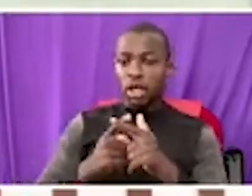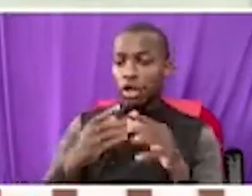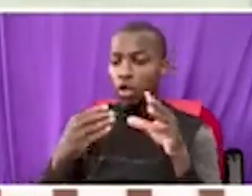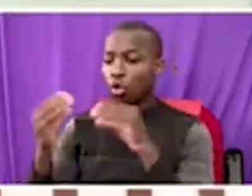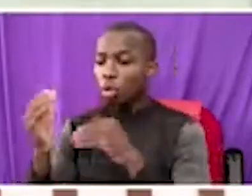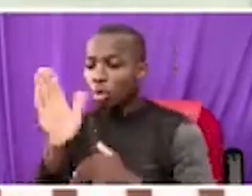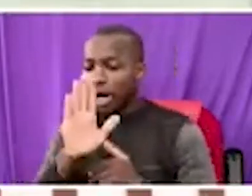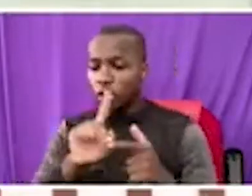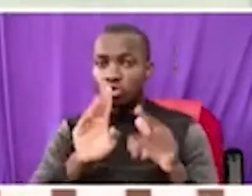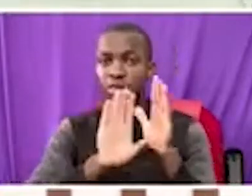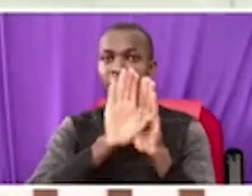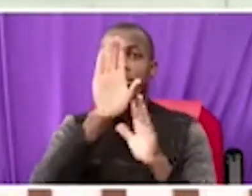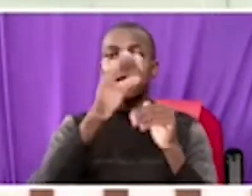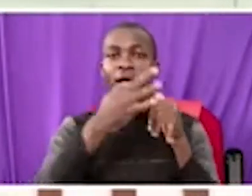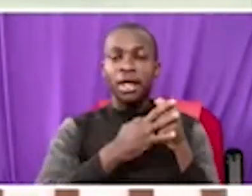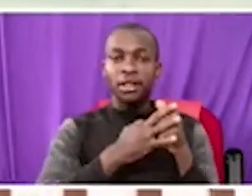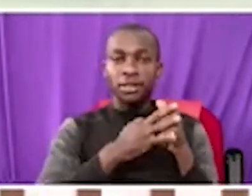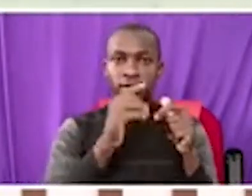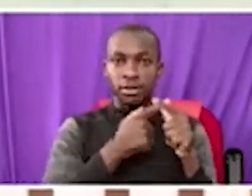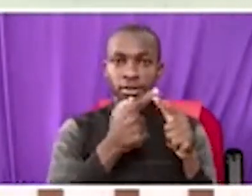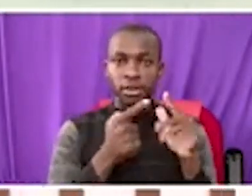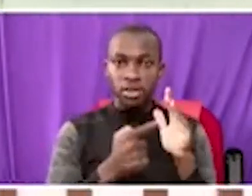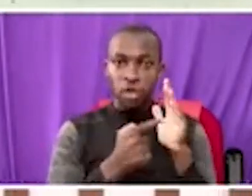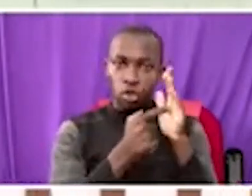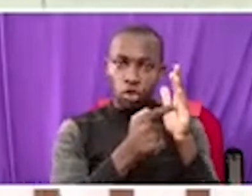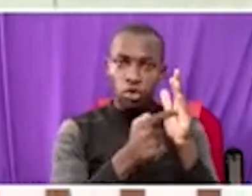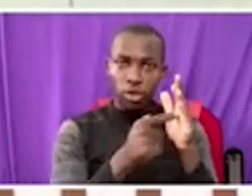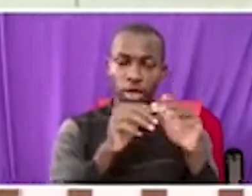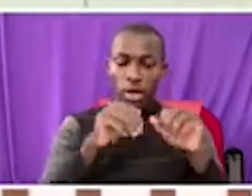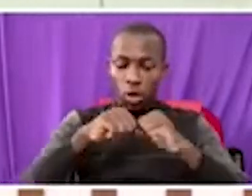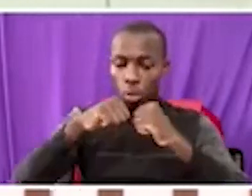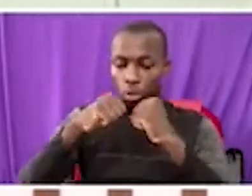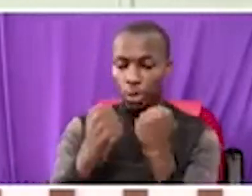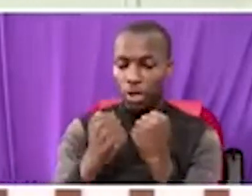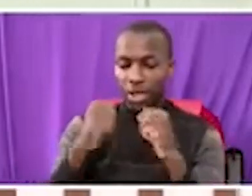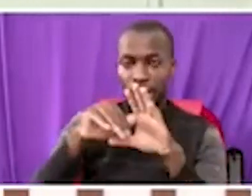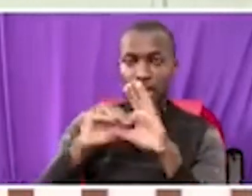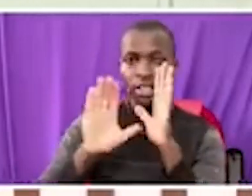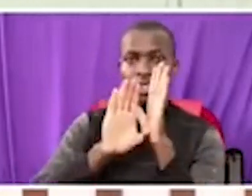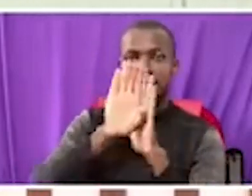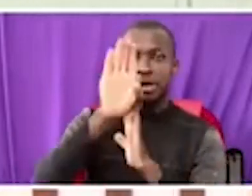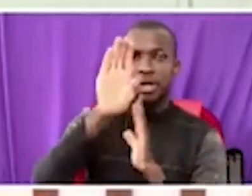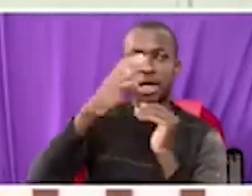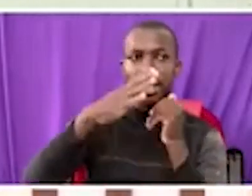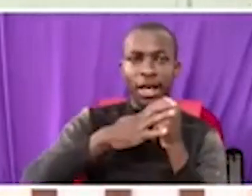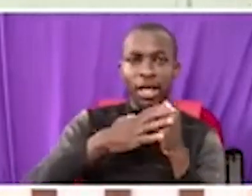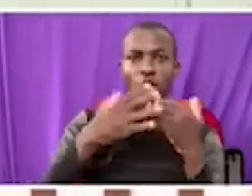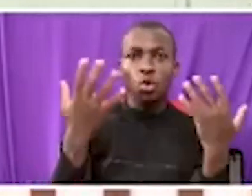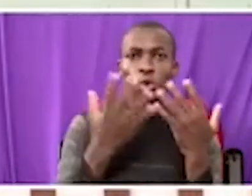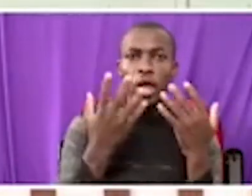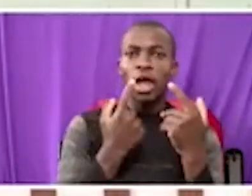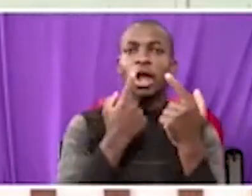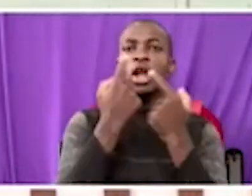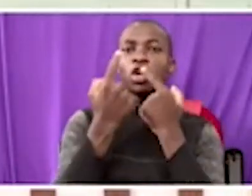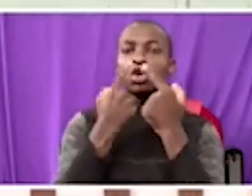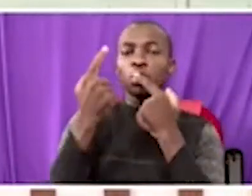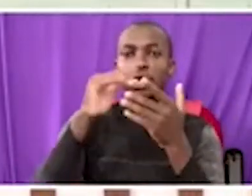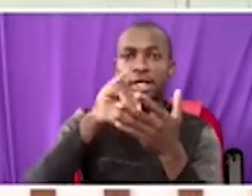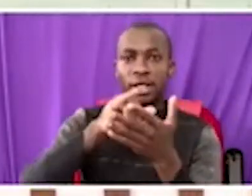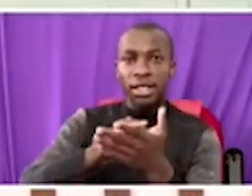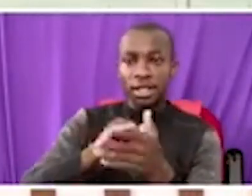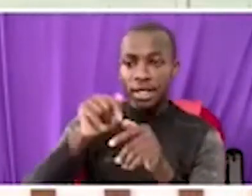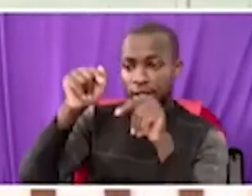chapter 8. It revisits this idea of brokenness in chapter 9, where you are told that